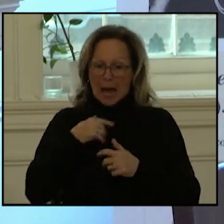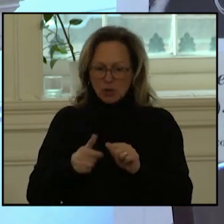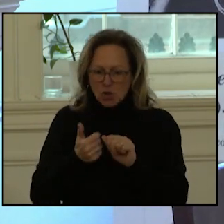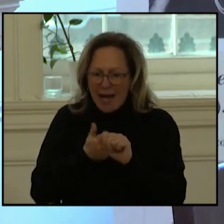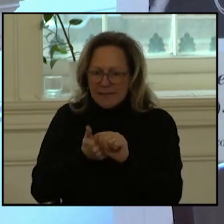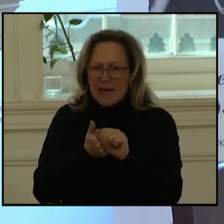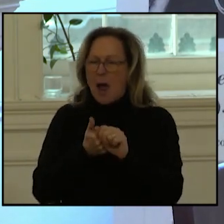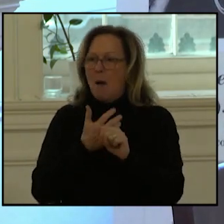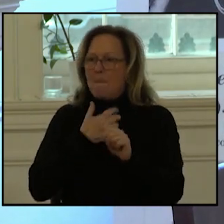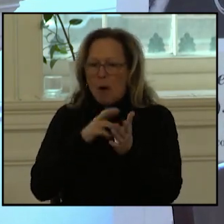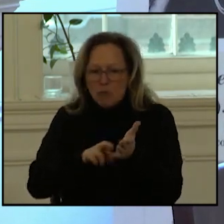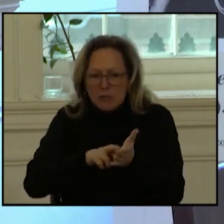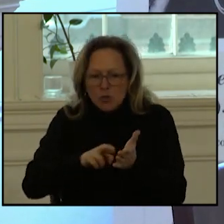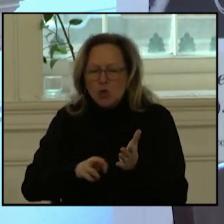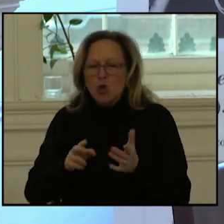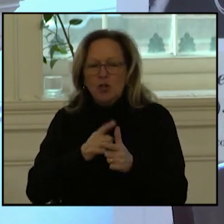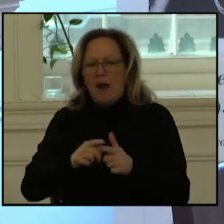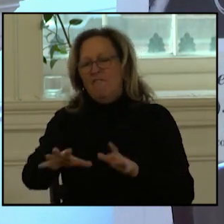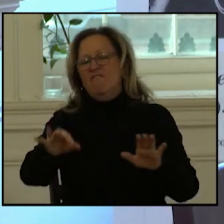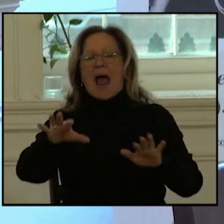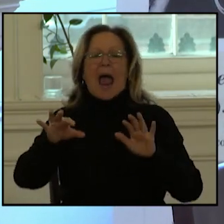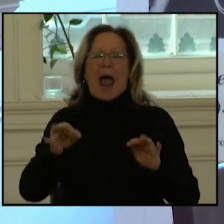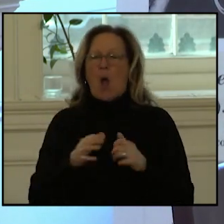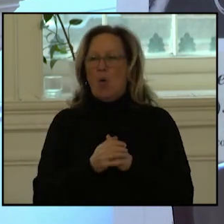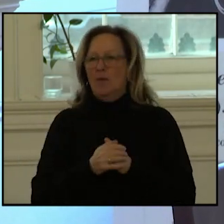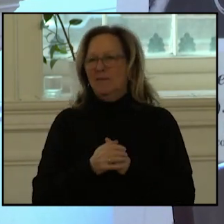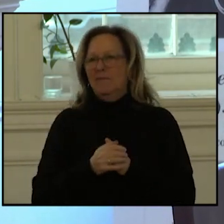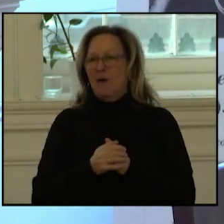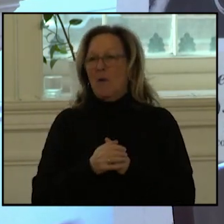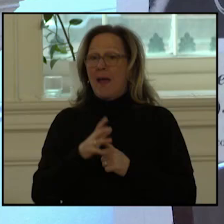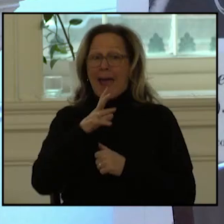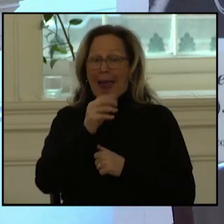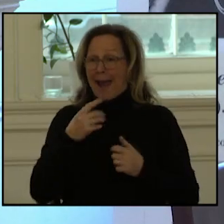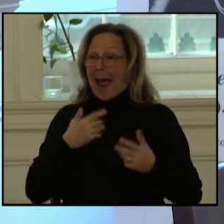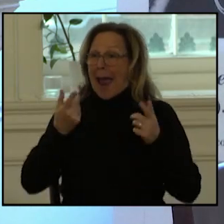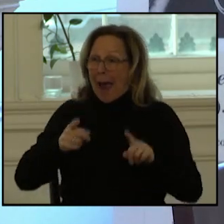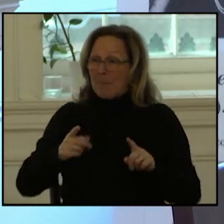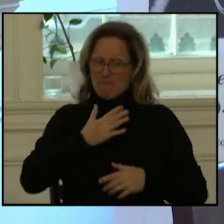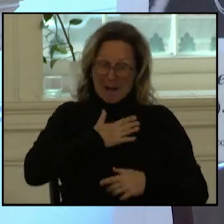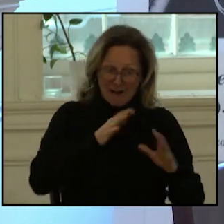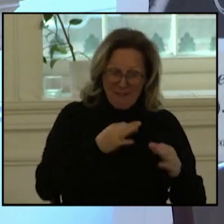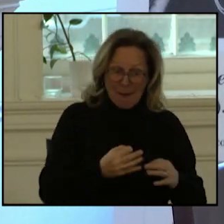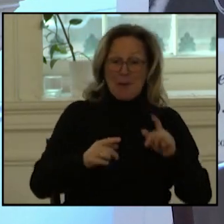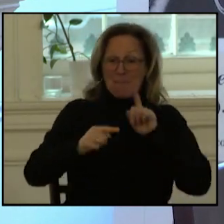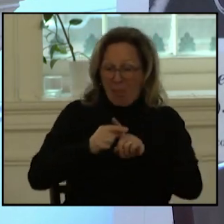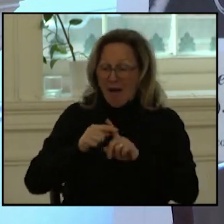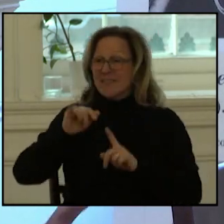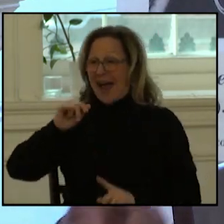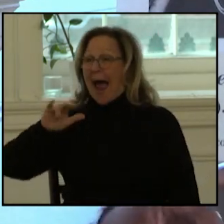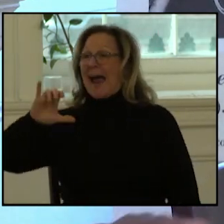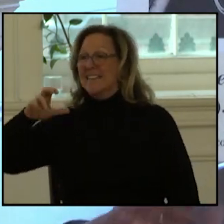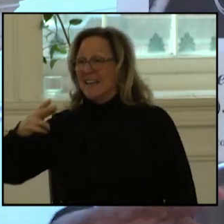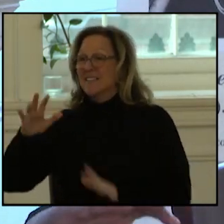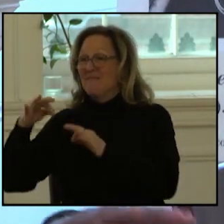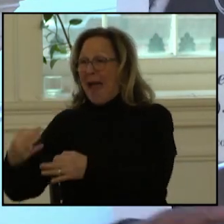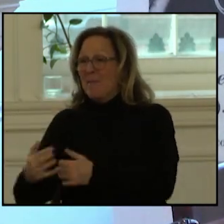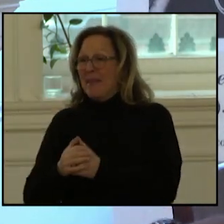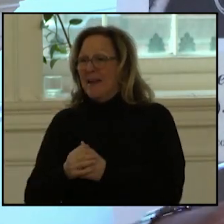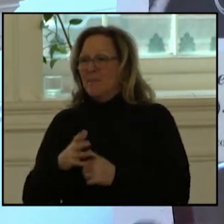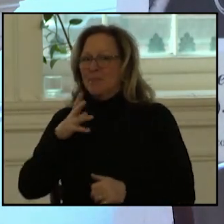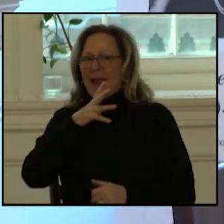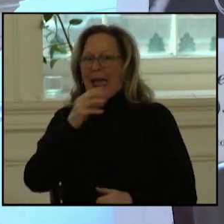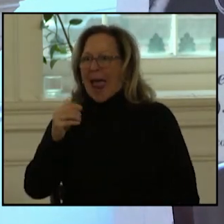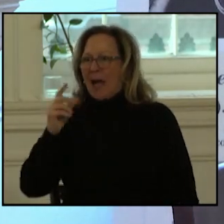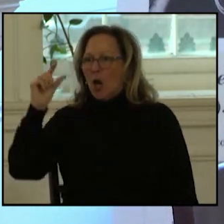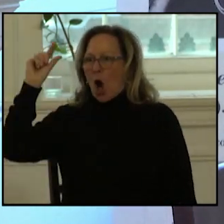lines end in a similar way, or that I just happened to be chasing down Isaac J. Hill because he stood here on these grounds, you know, and Governor Buckingham was talking to